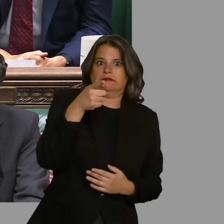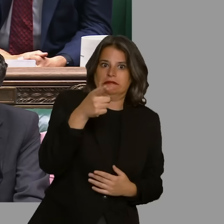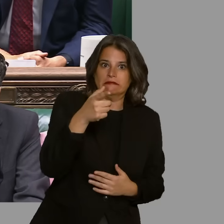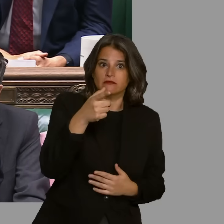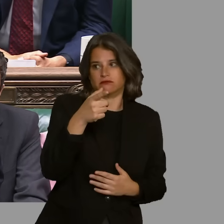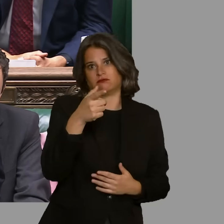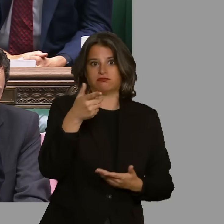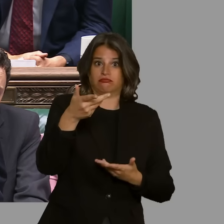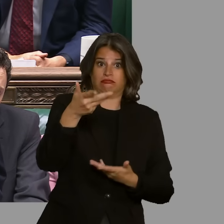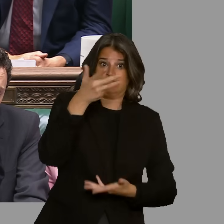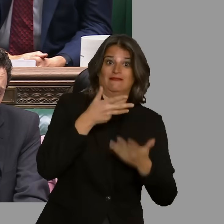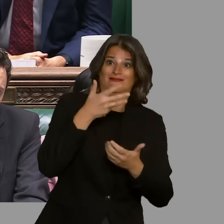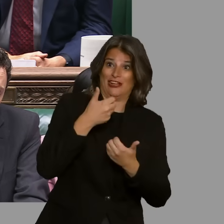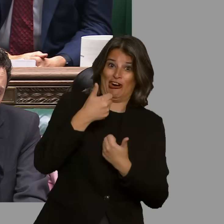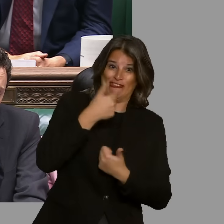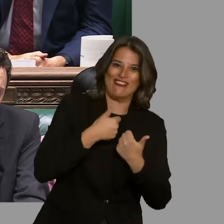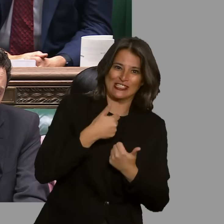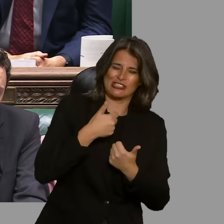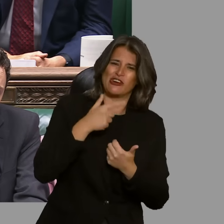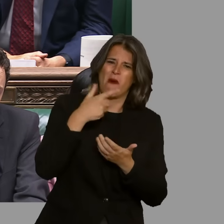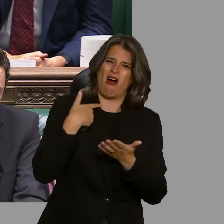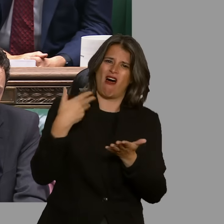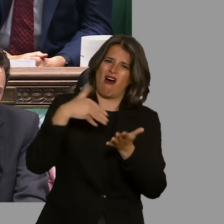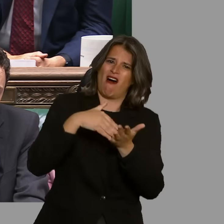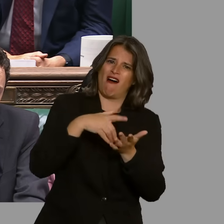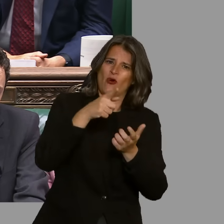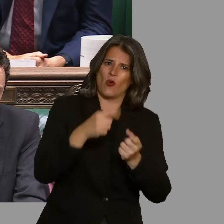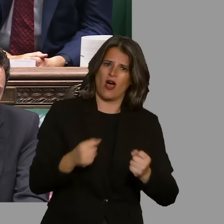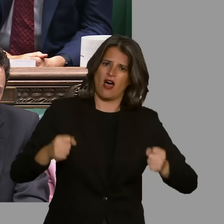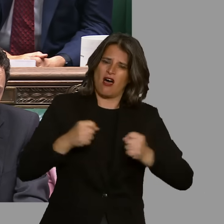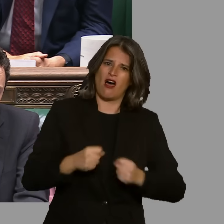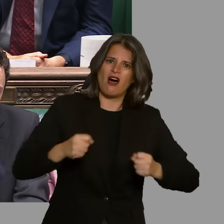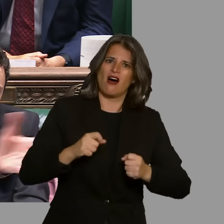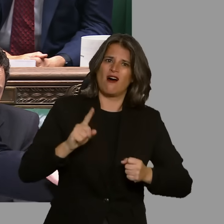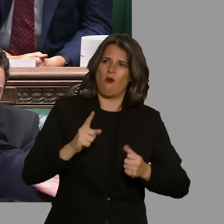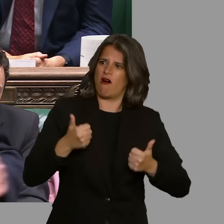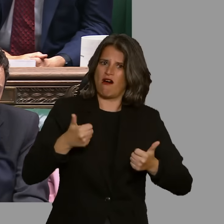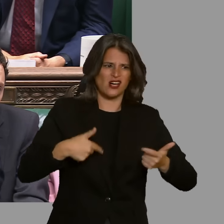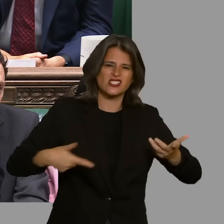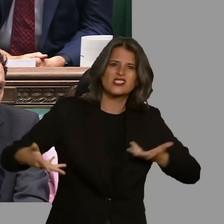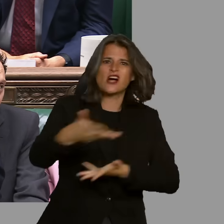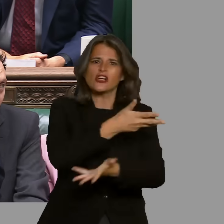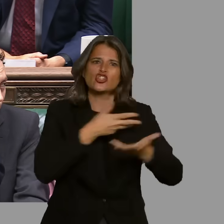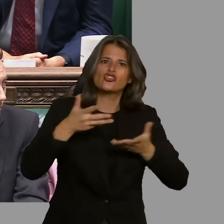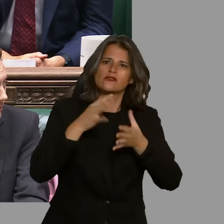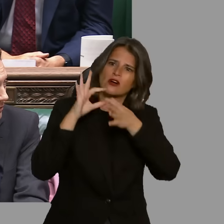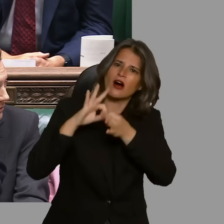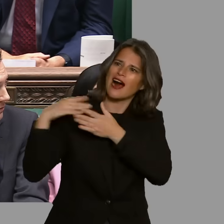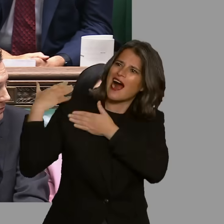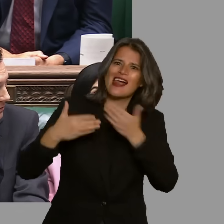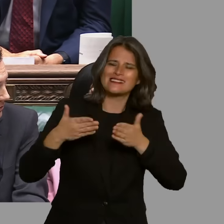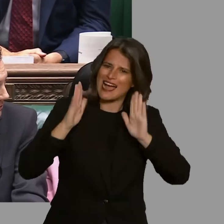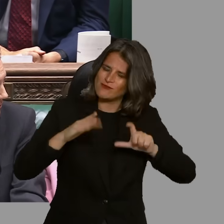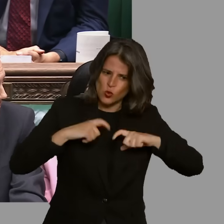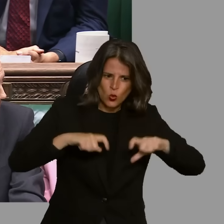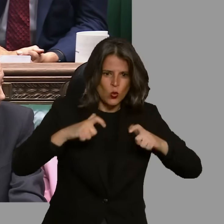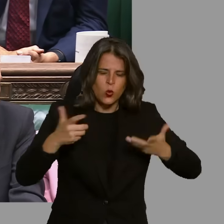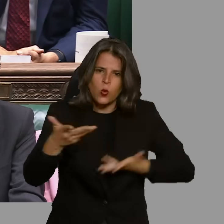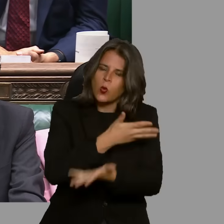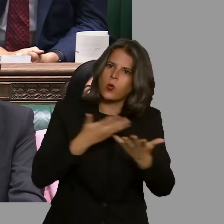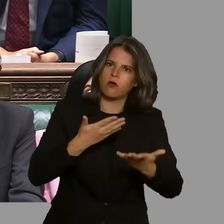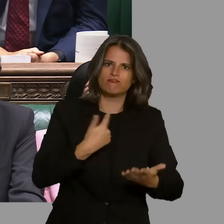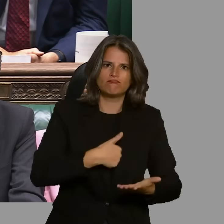prepared to listen, I mean it. But I would just point out to him the problem arose because of the Supreme Court judgment, as he's well aware.